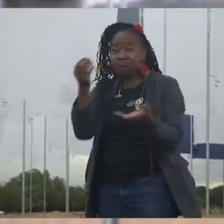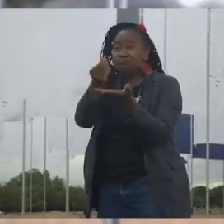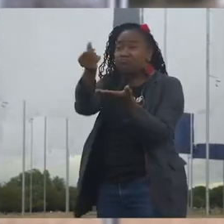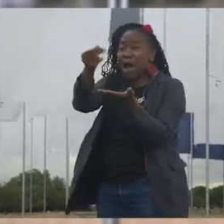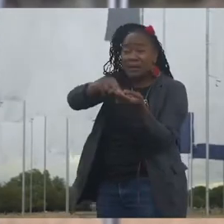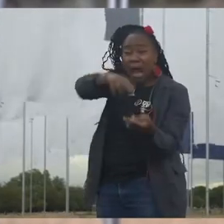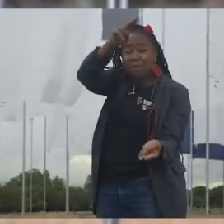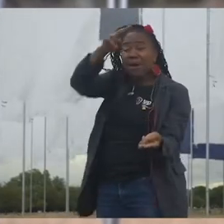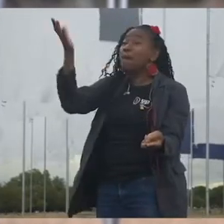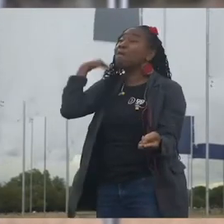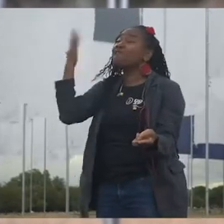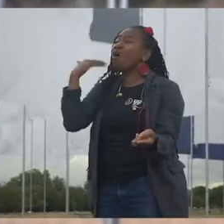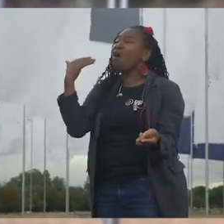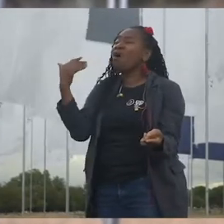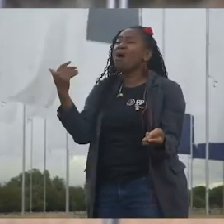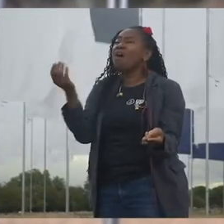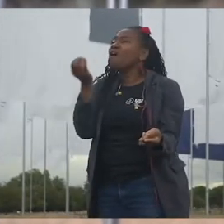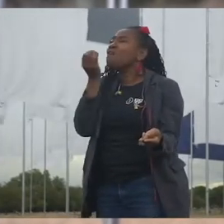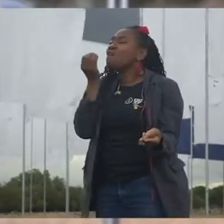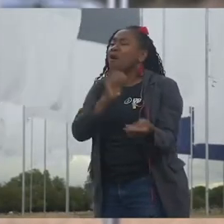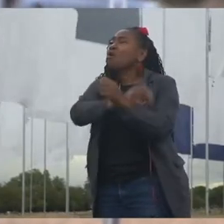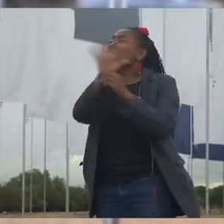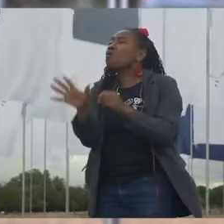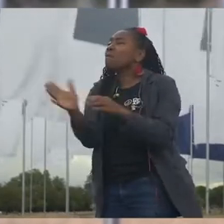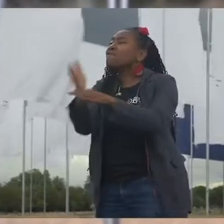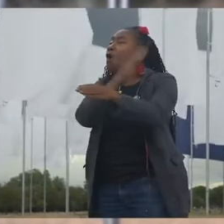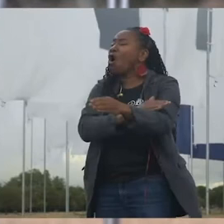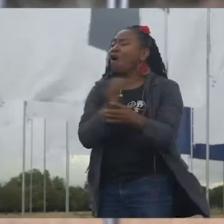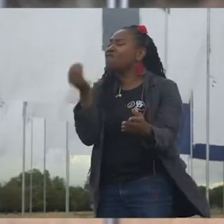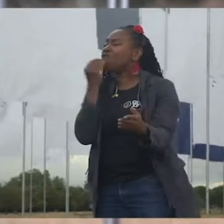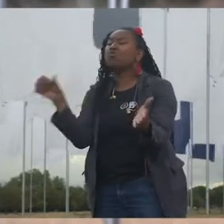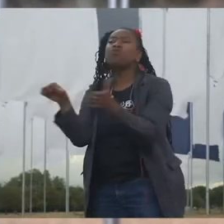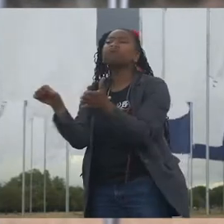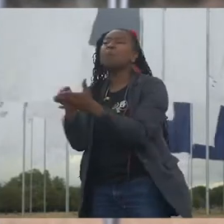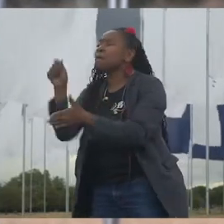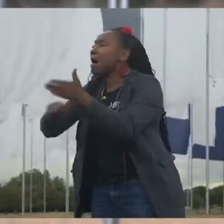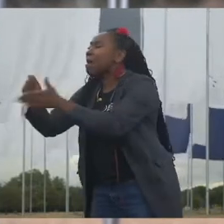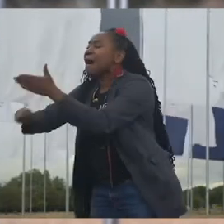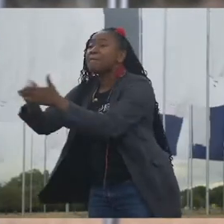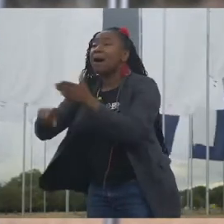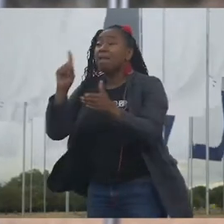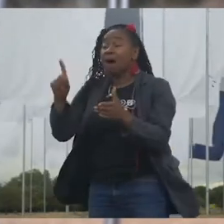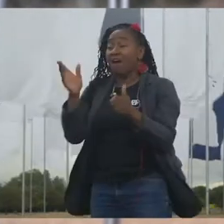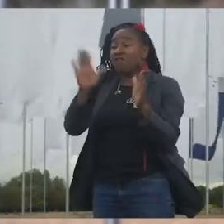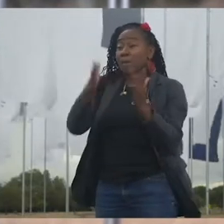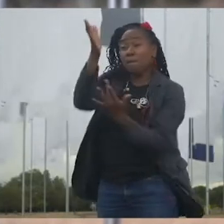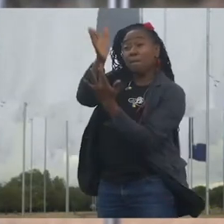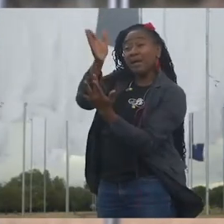had simply not been an issue for many people before COVID. As panic and fear spread from the middle of